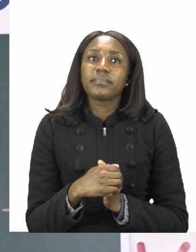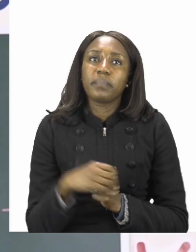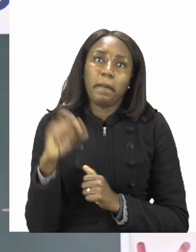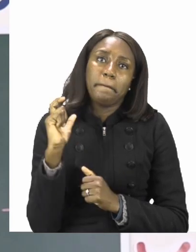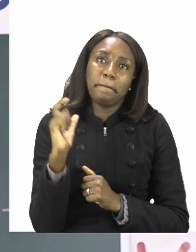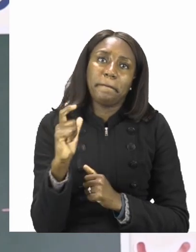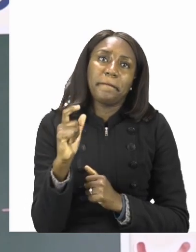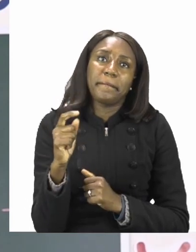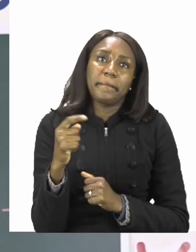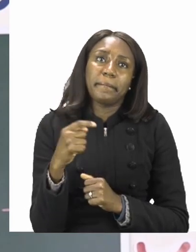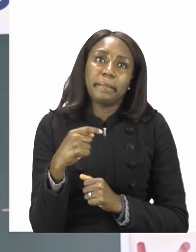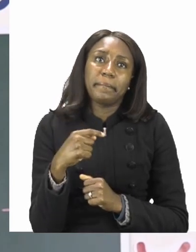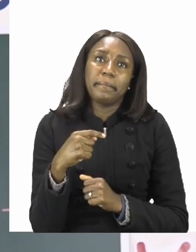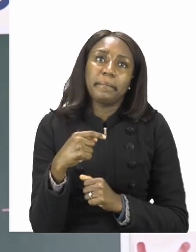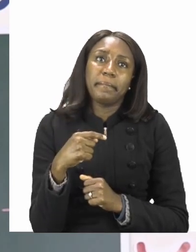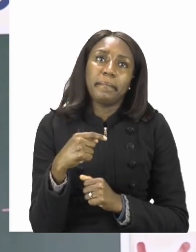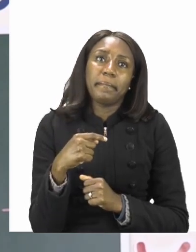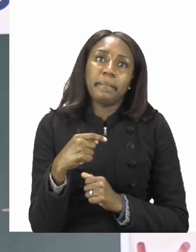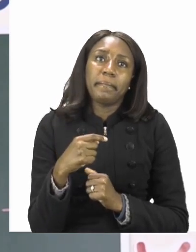letter I,